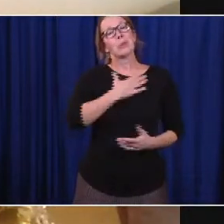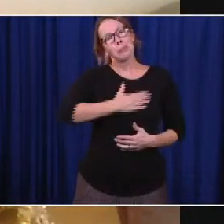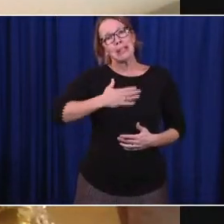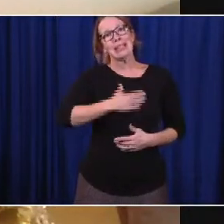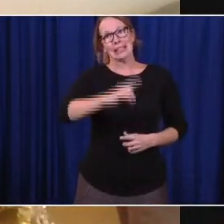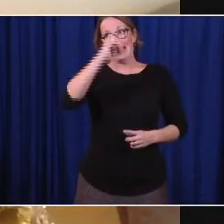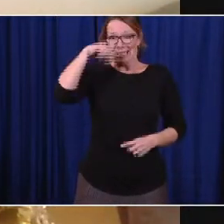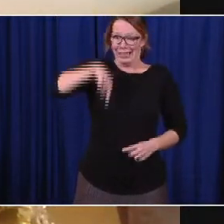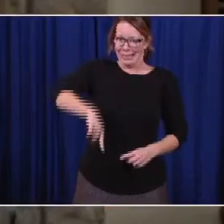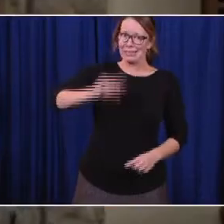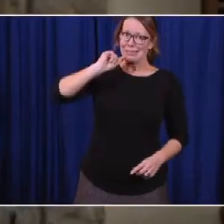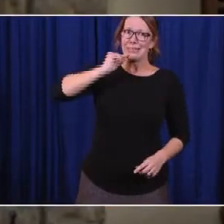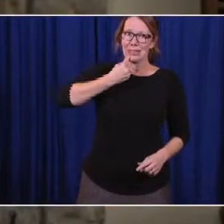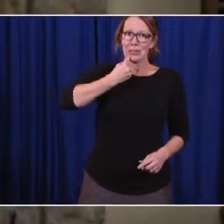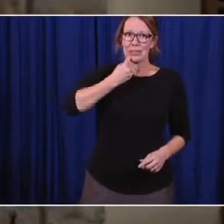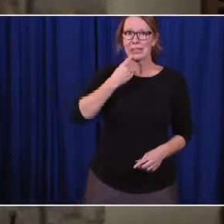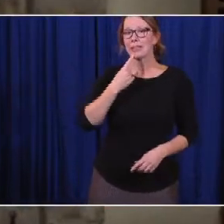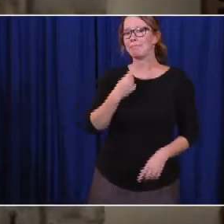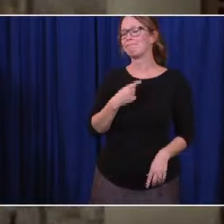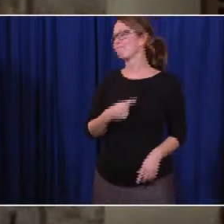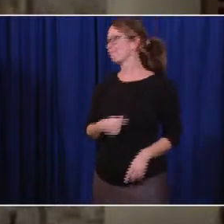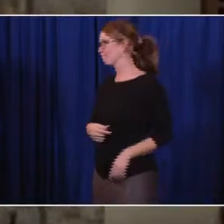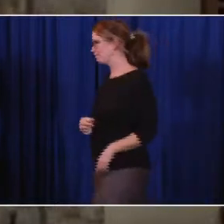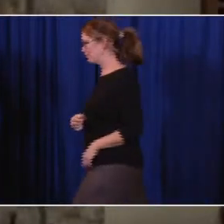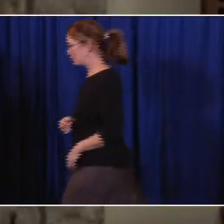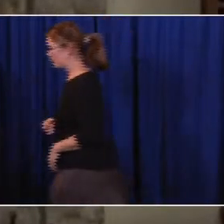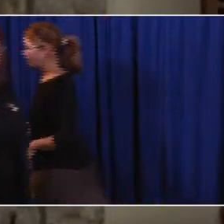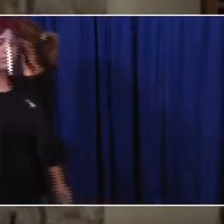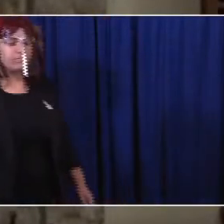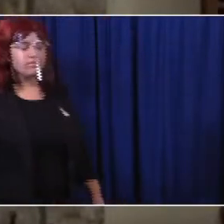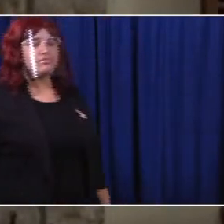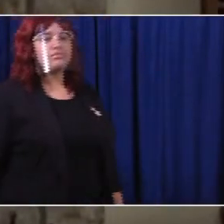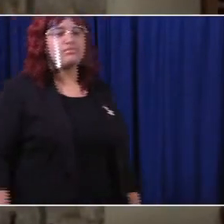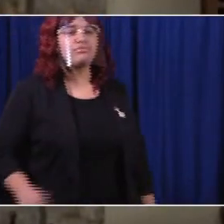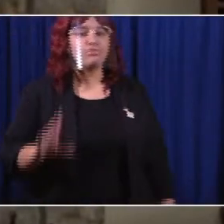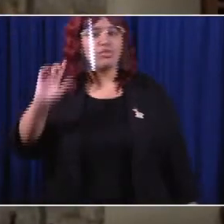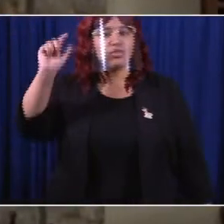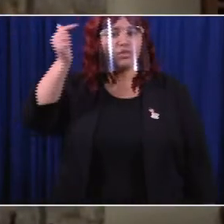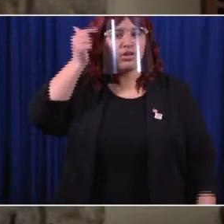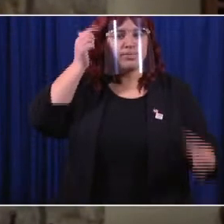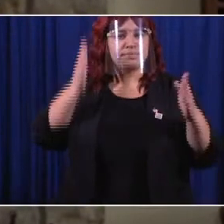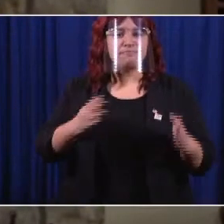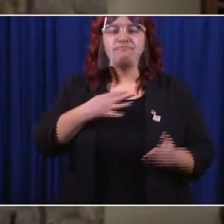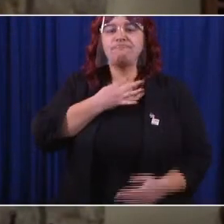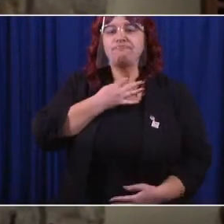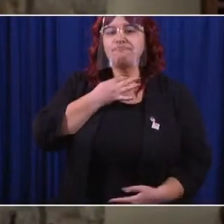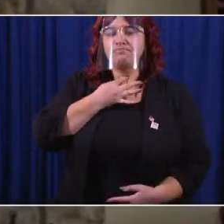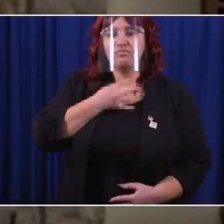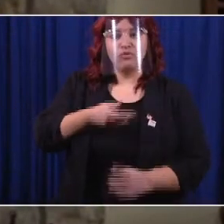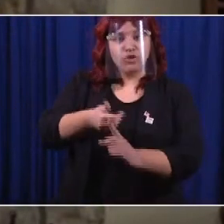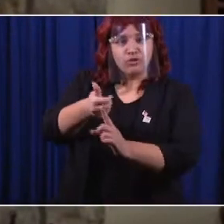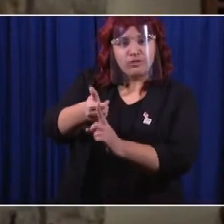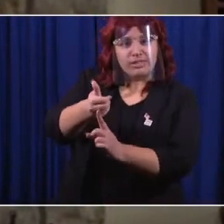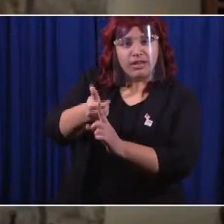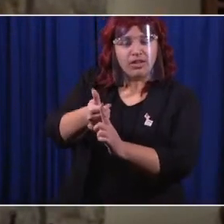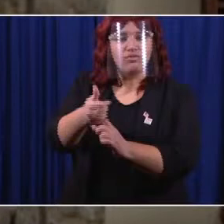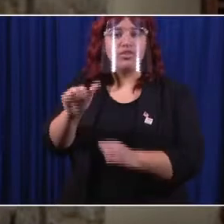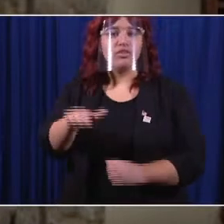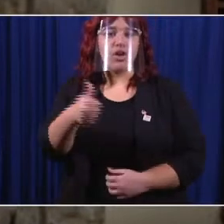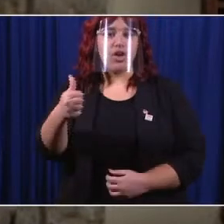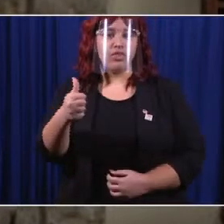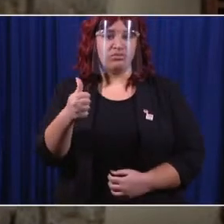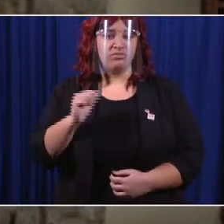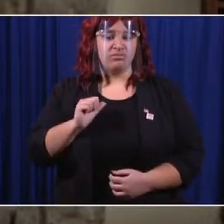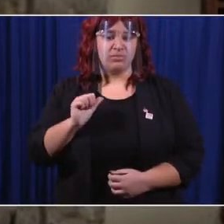seriously. What's the hardest thing for you and for the other professionals who are